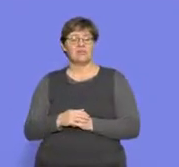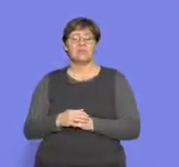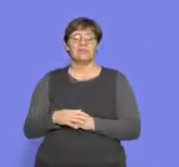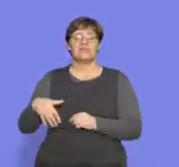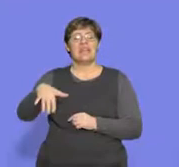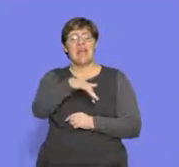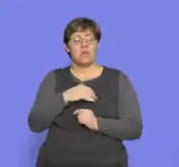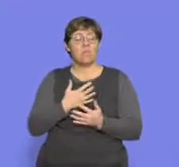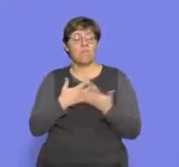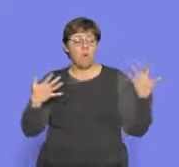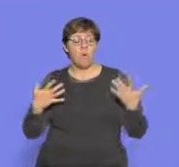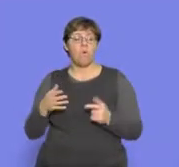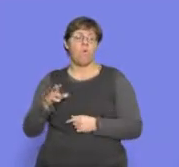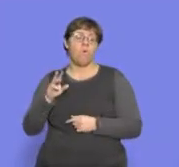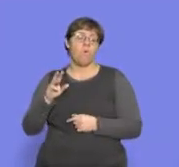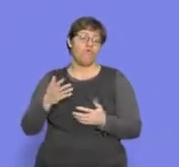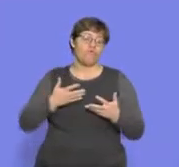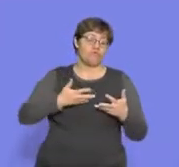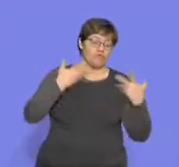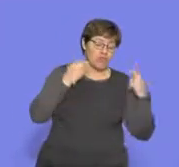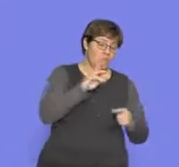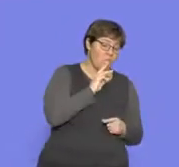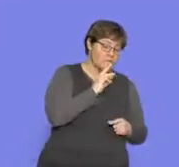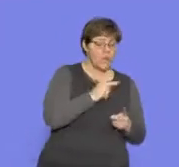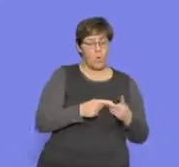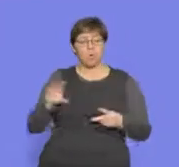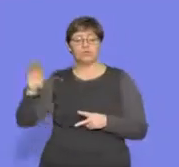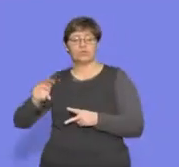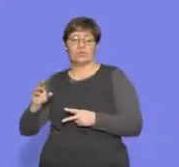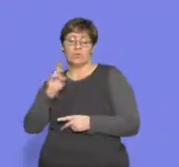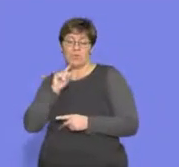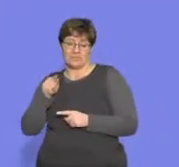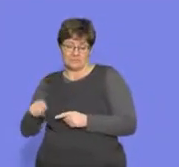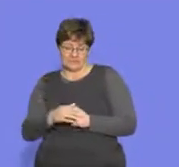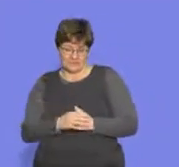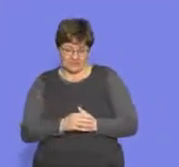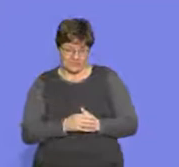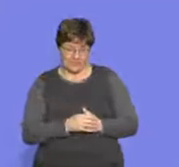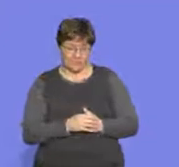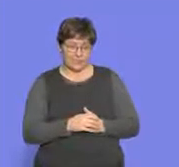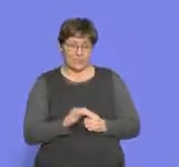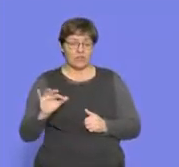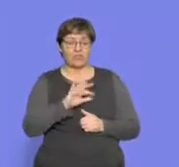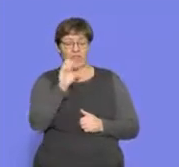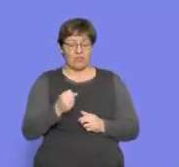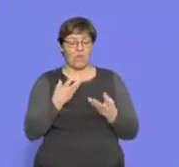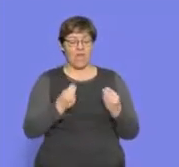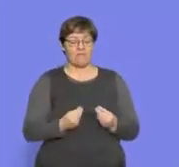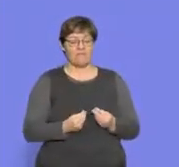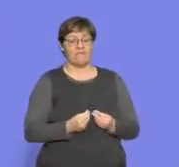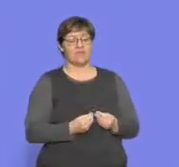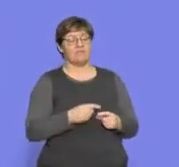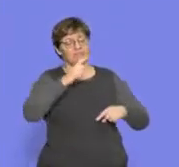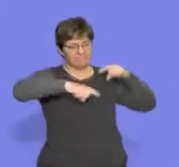areas that are made up of either your freshwater biomes or your marine biomes. And in South Africa, we have